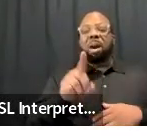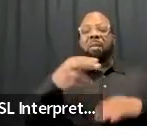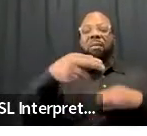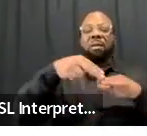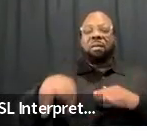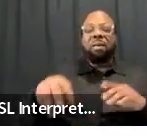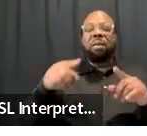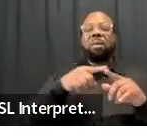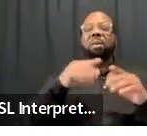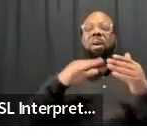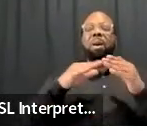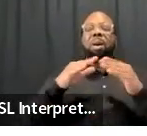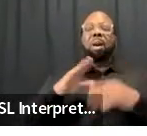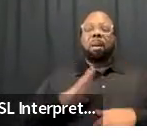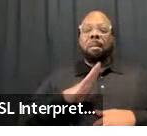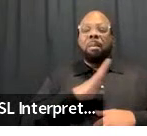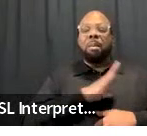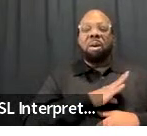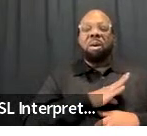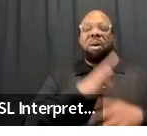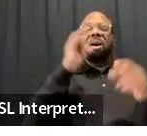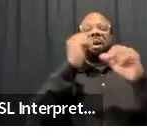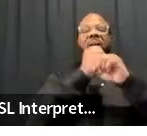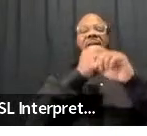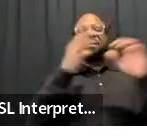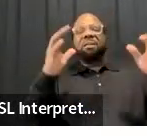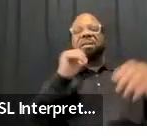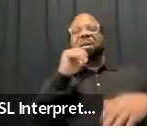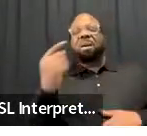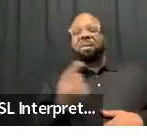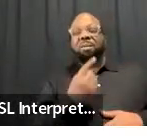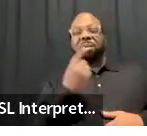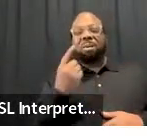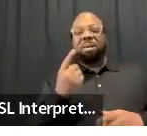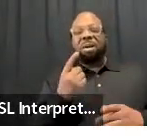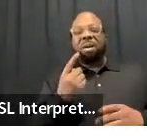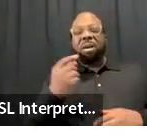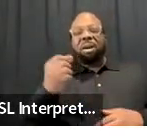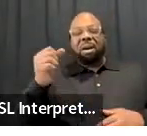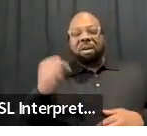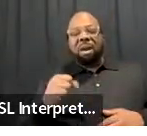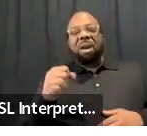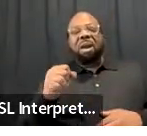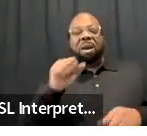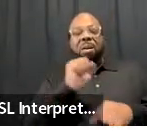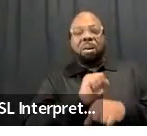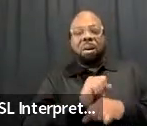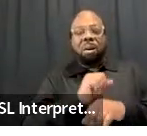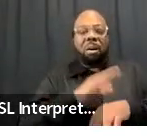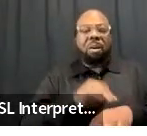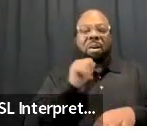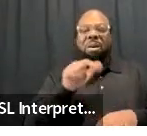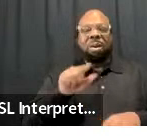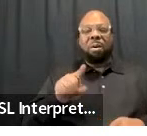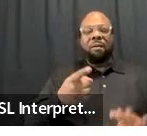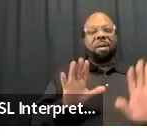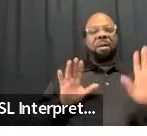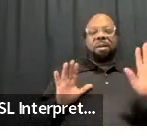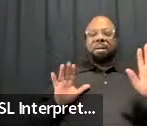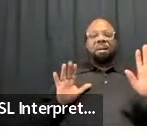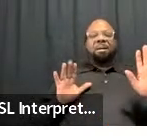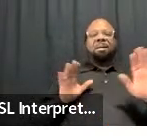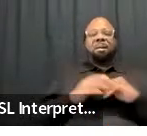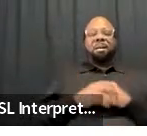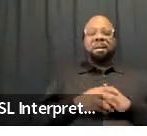and for public envisioning, and it does not stay as a, yes, we're working on it, no offense intended.